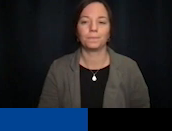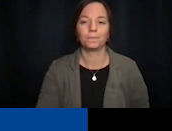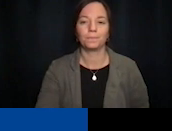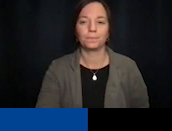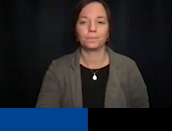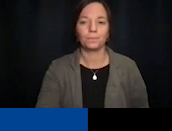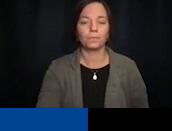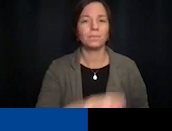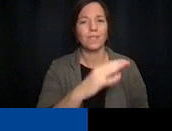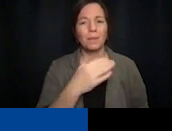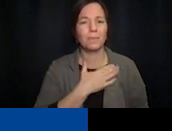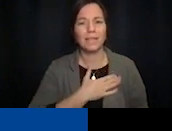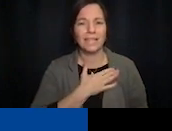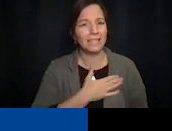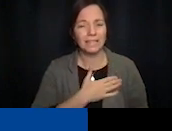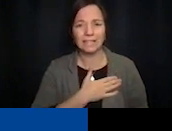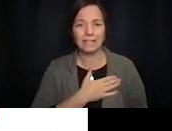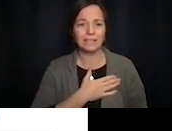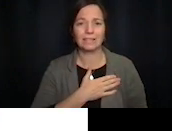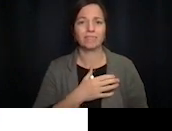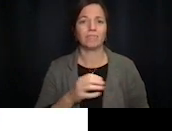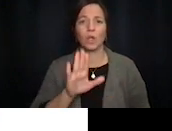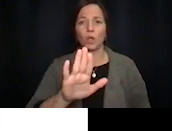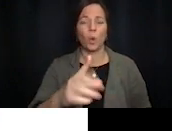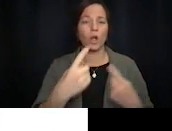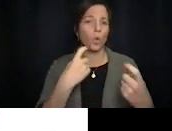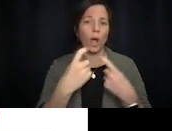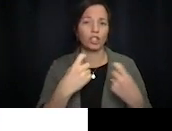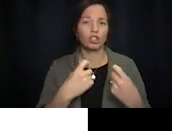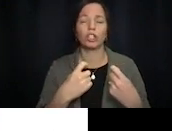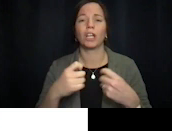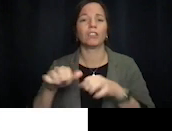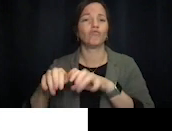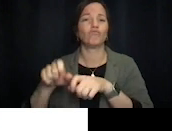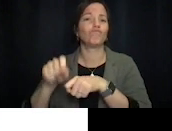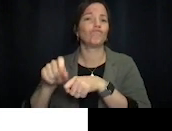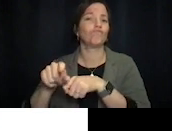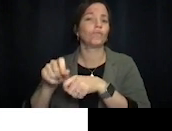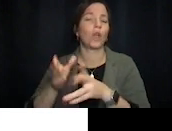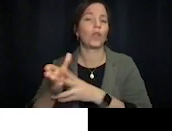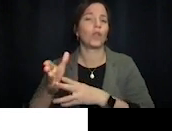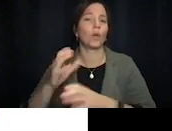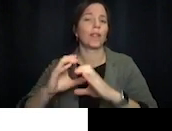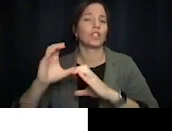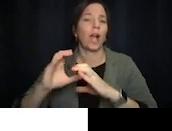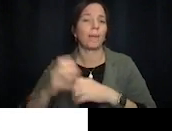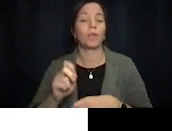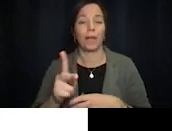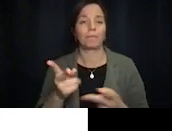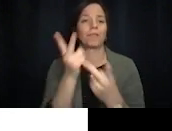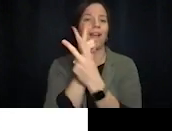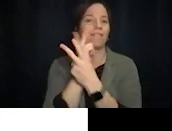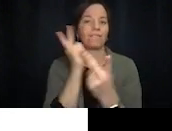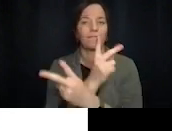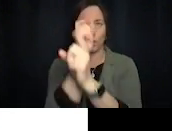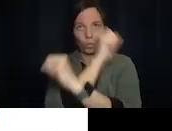And throughout, please, we encourage you to drop your questions into the chat. We'd be happy to answer them. This is a visual alignment of what that those